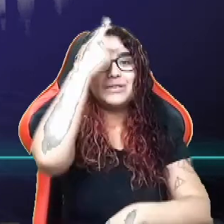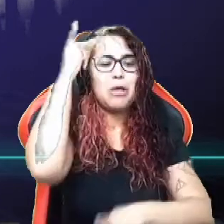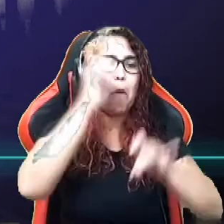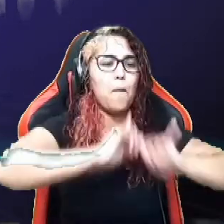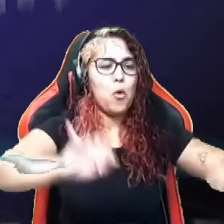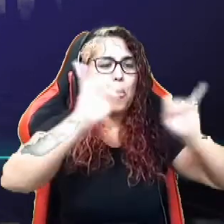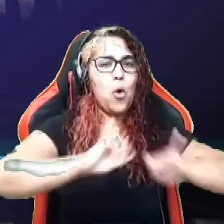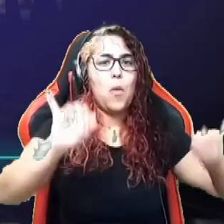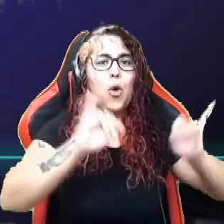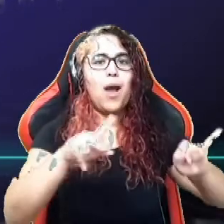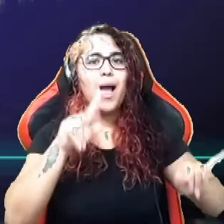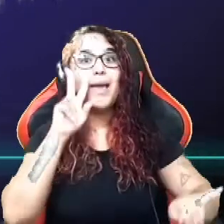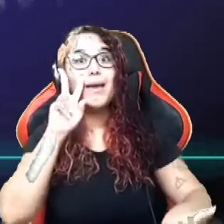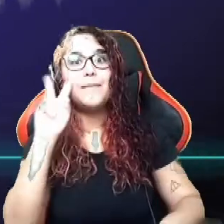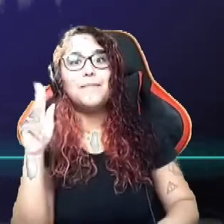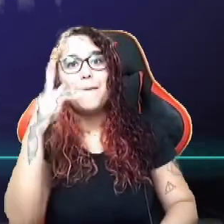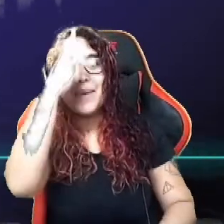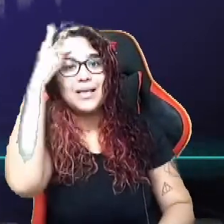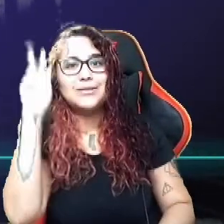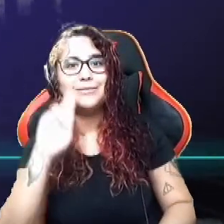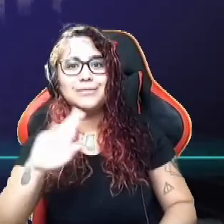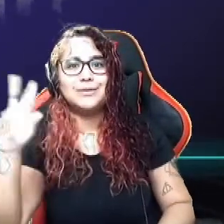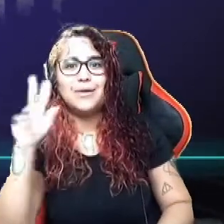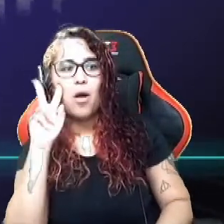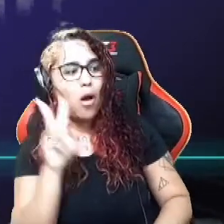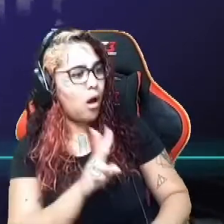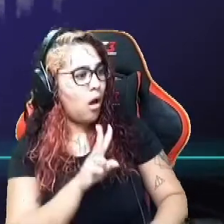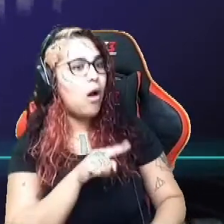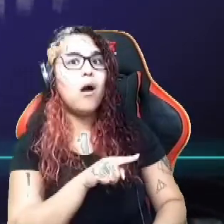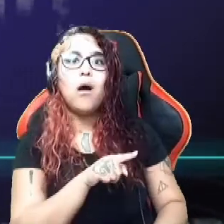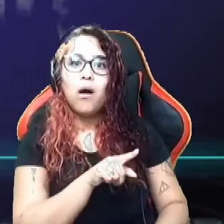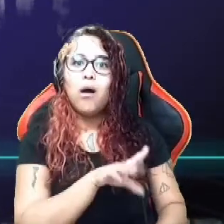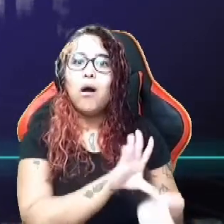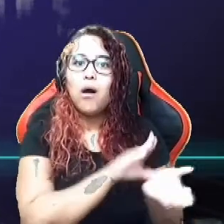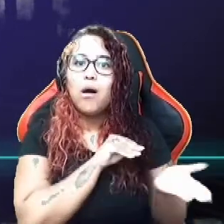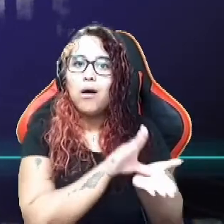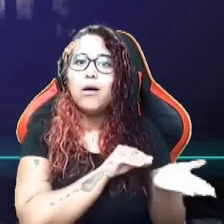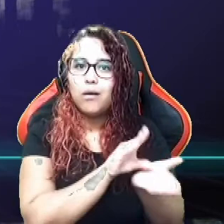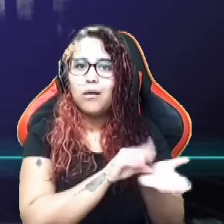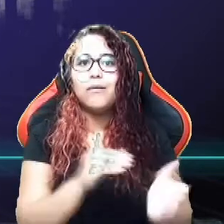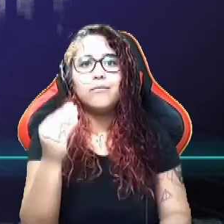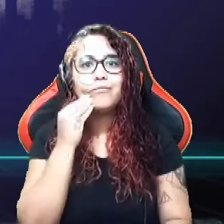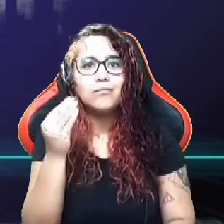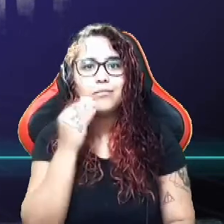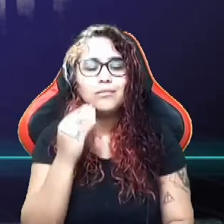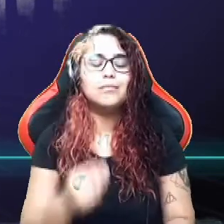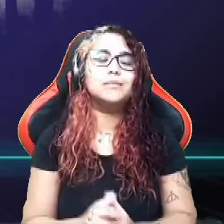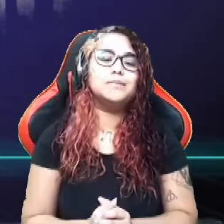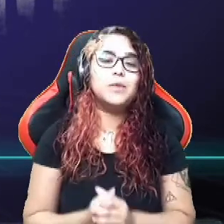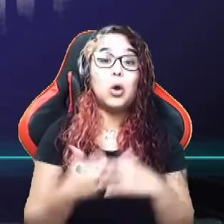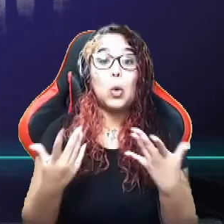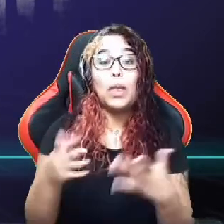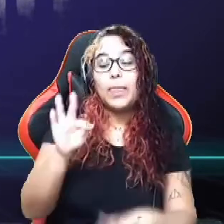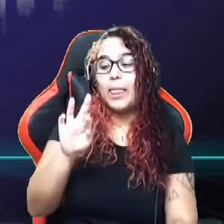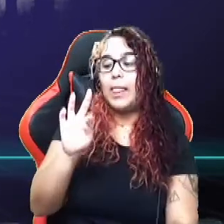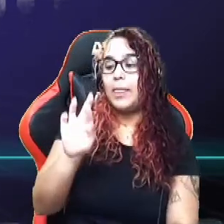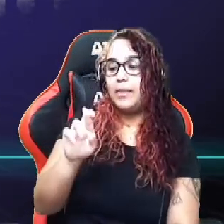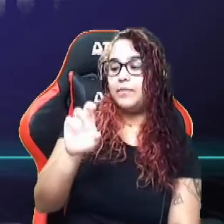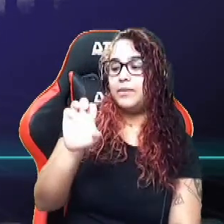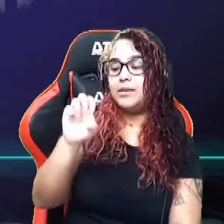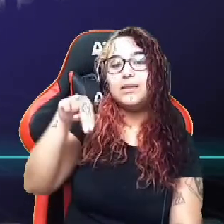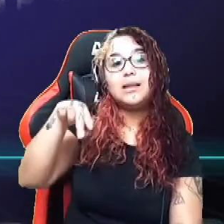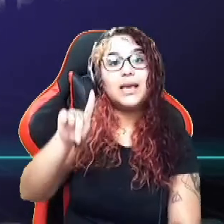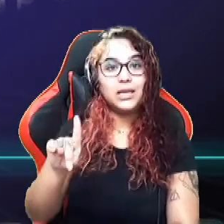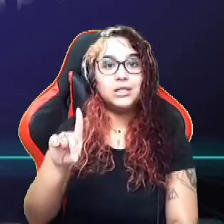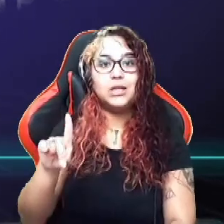creates a video and then it goes viral and people start adapting it and bringing it to different universes. Now, when